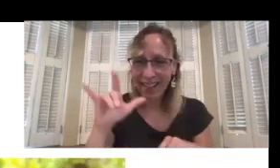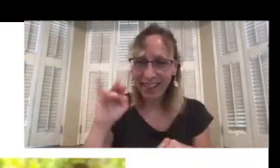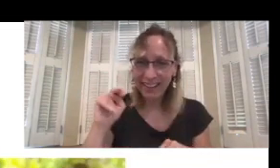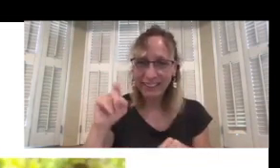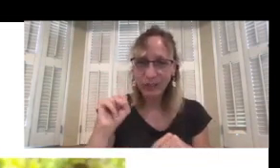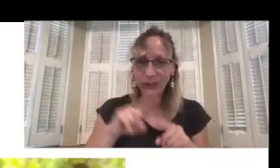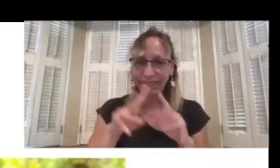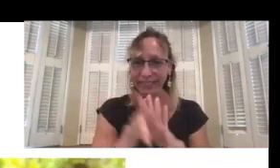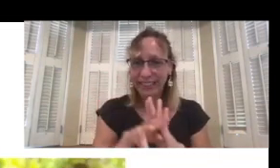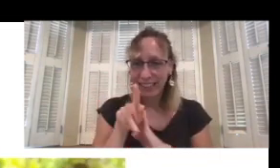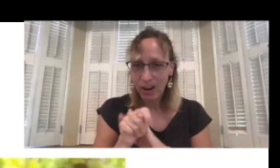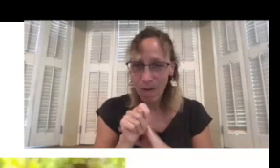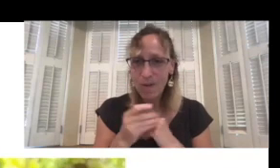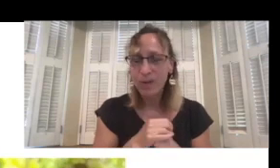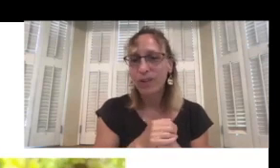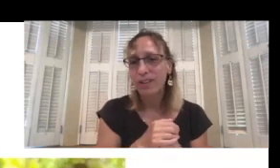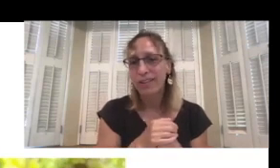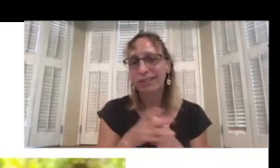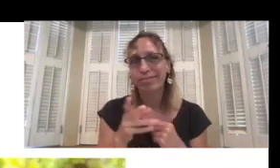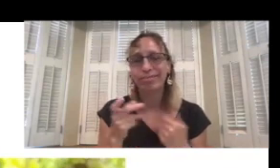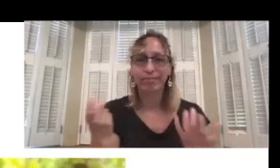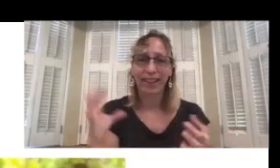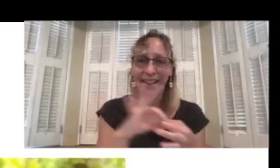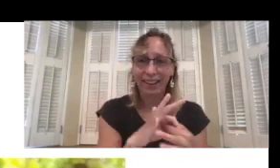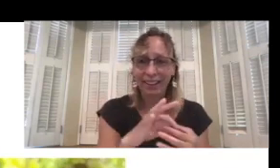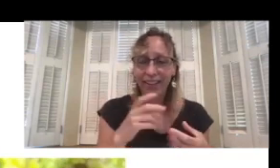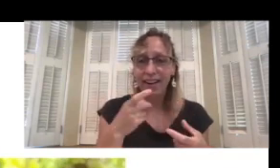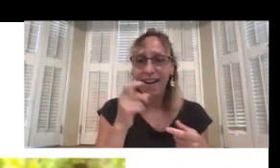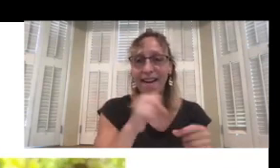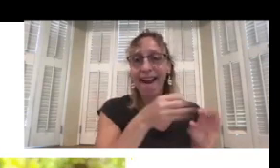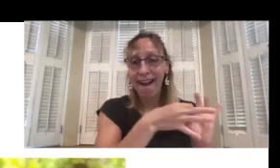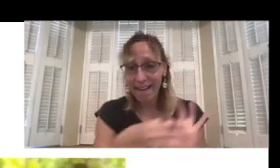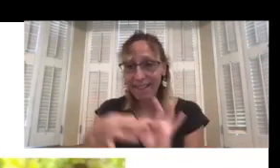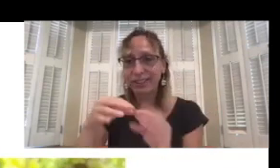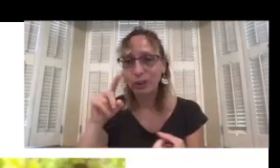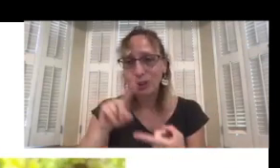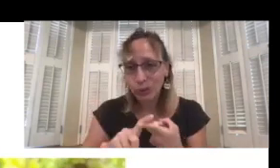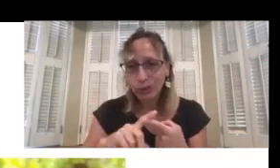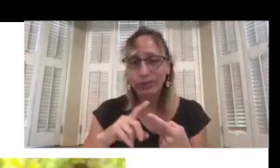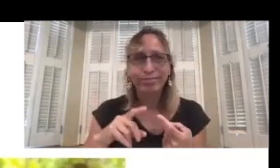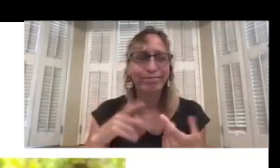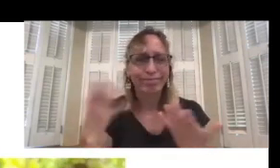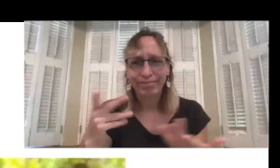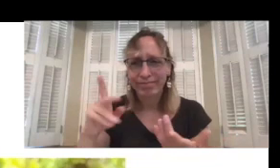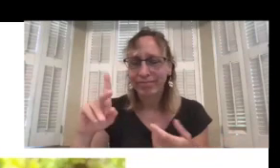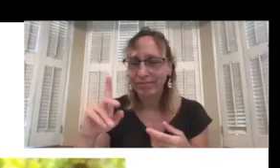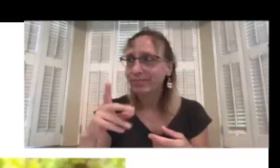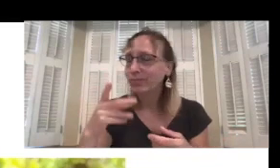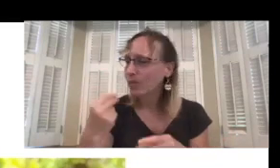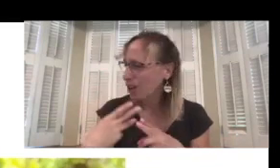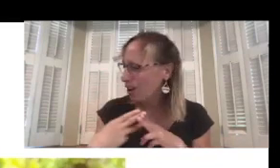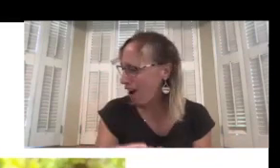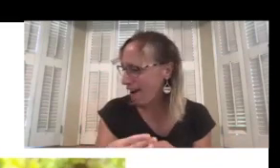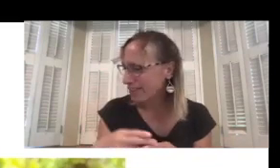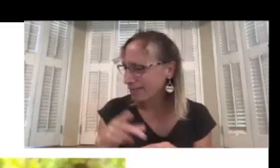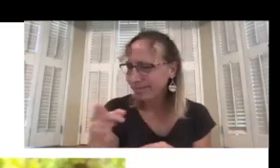Classroom, which is a place that you can upload video links and then be able to tie those